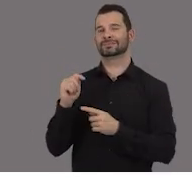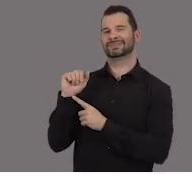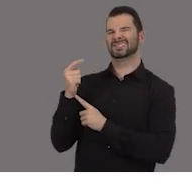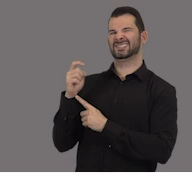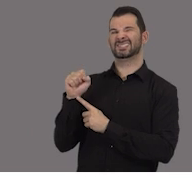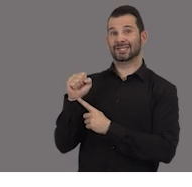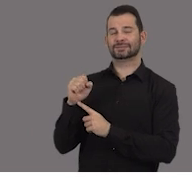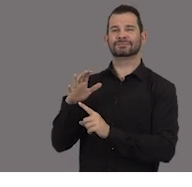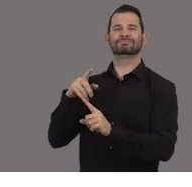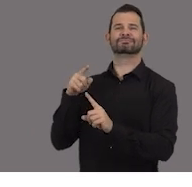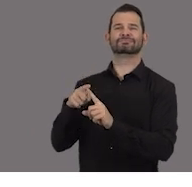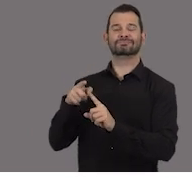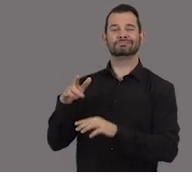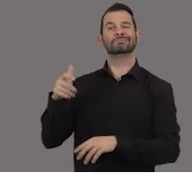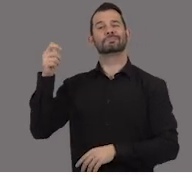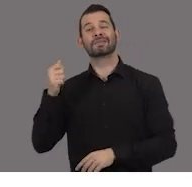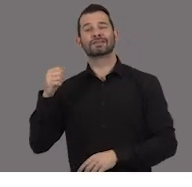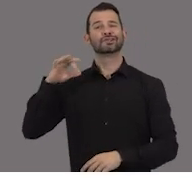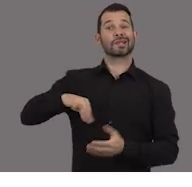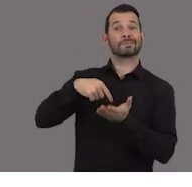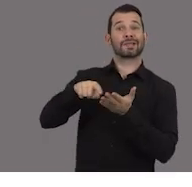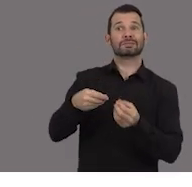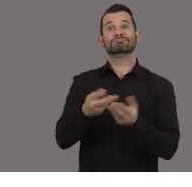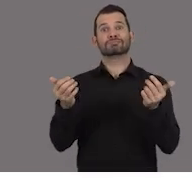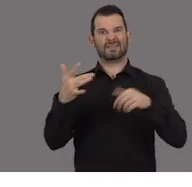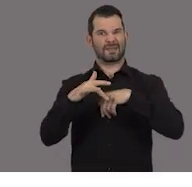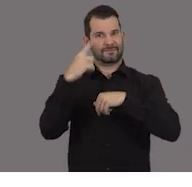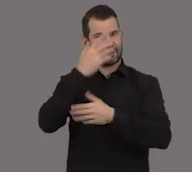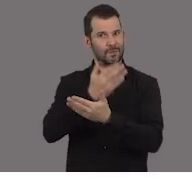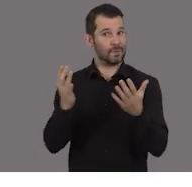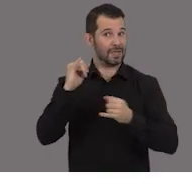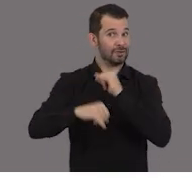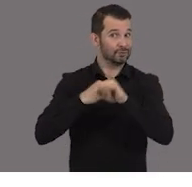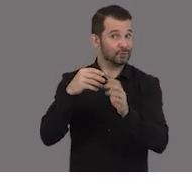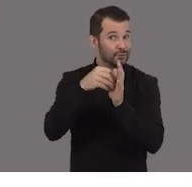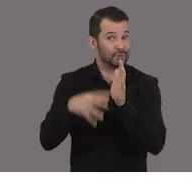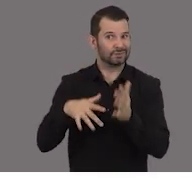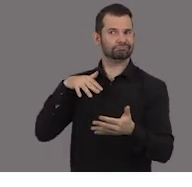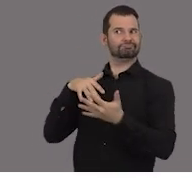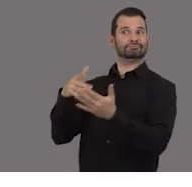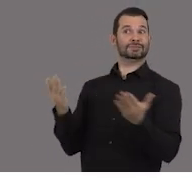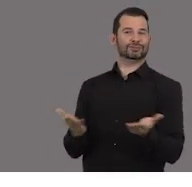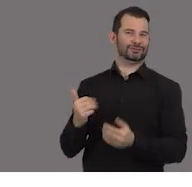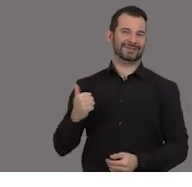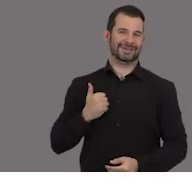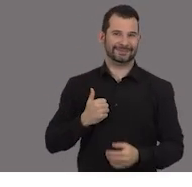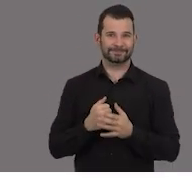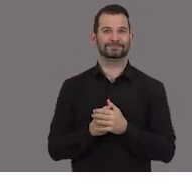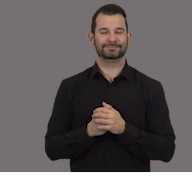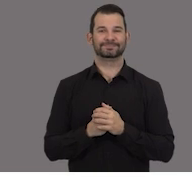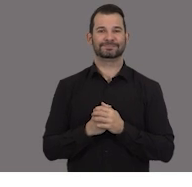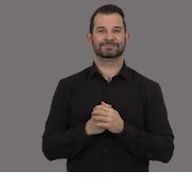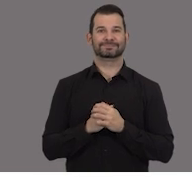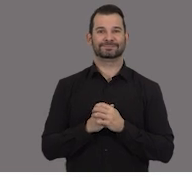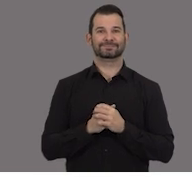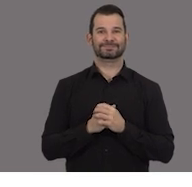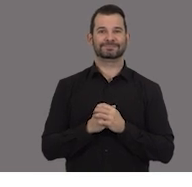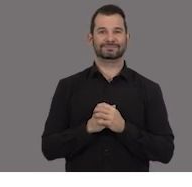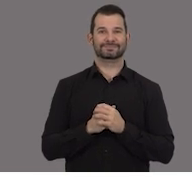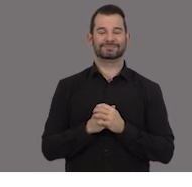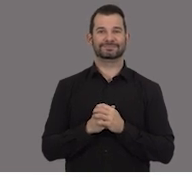about taxes and the benefit and credit payments available for international students studying in Canada.